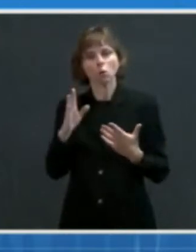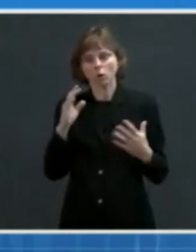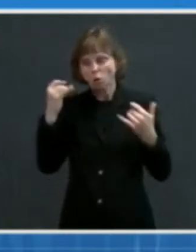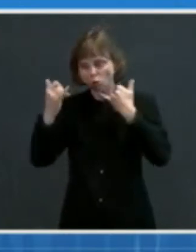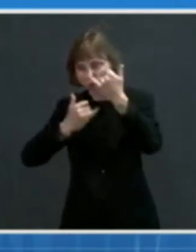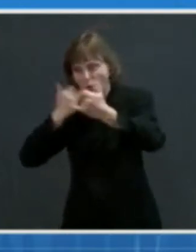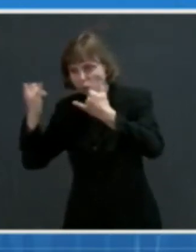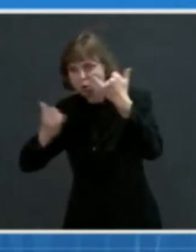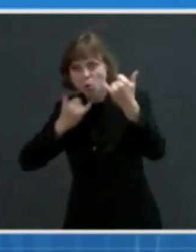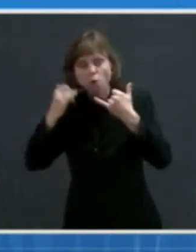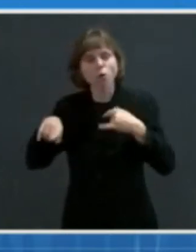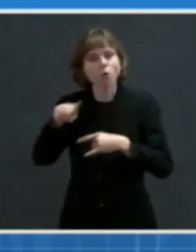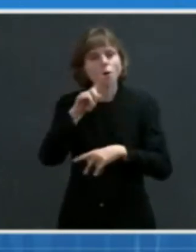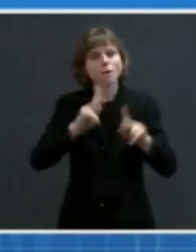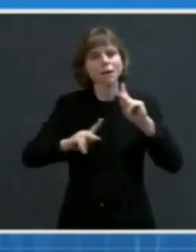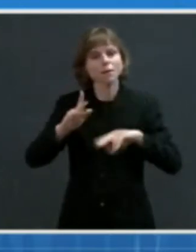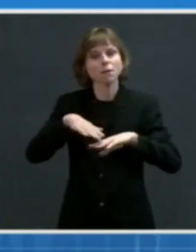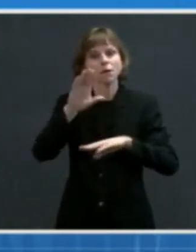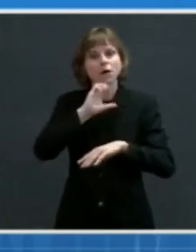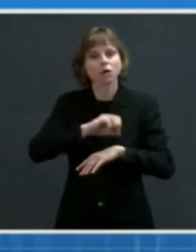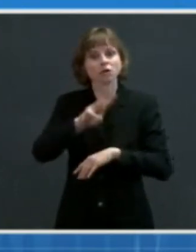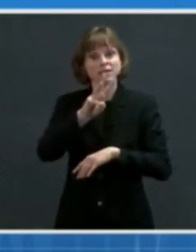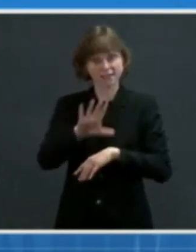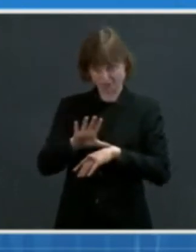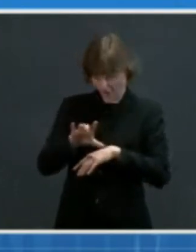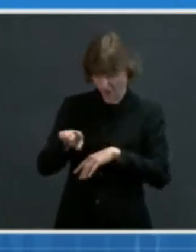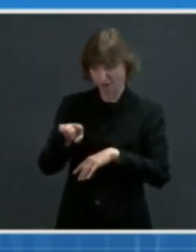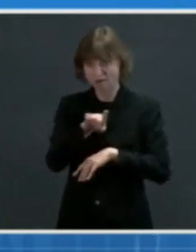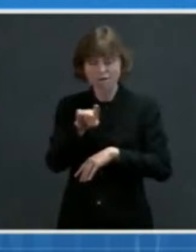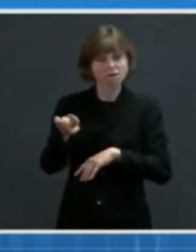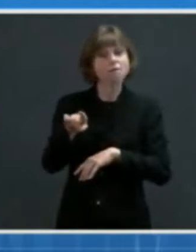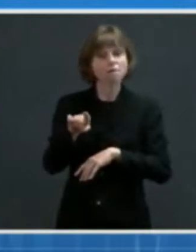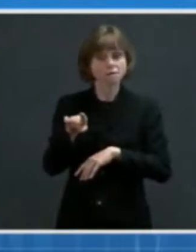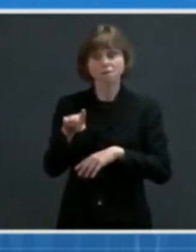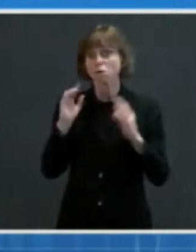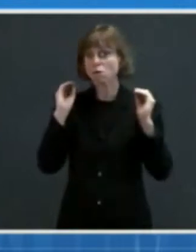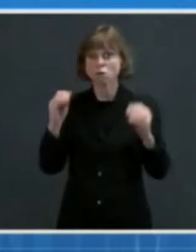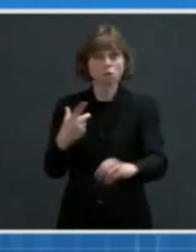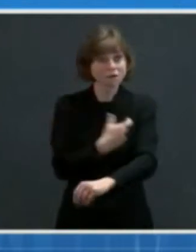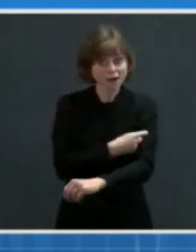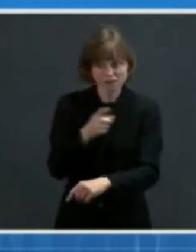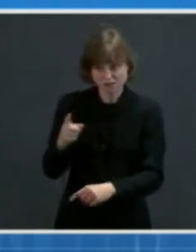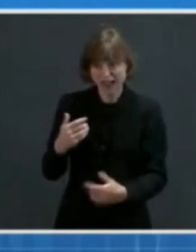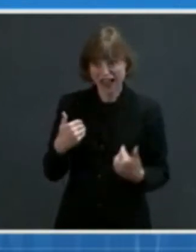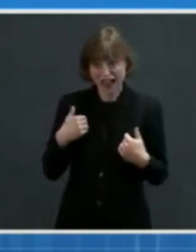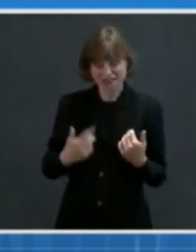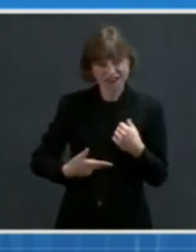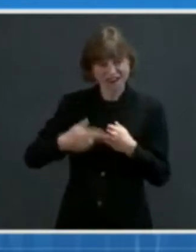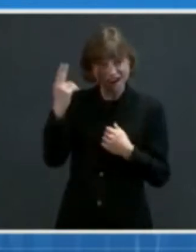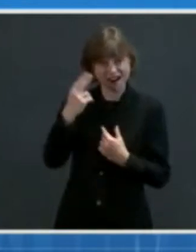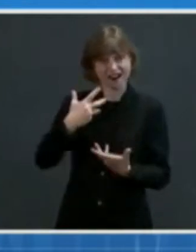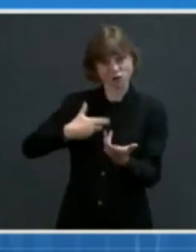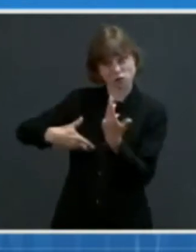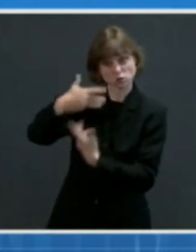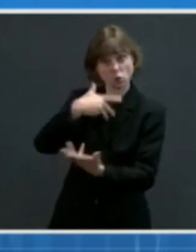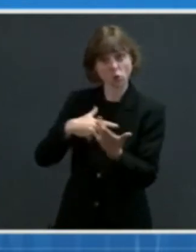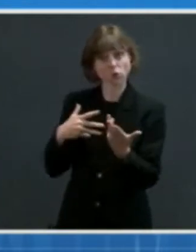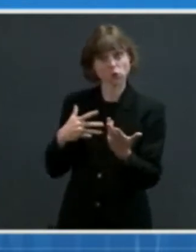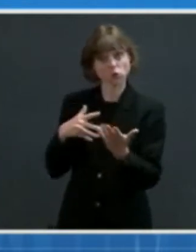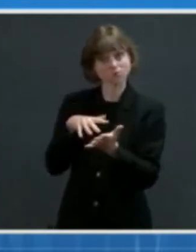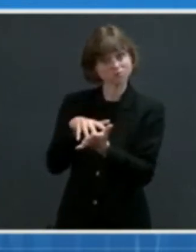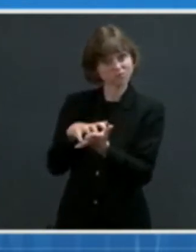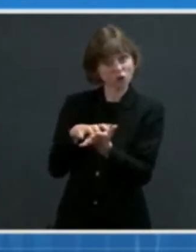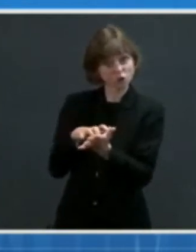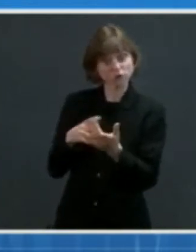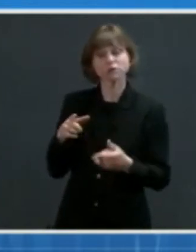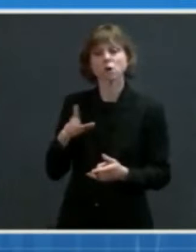Americans of over 65 who live in areas of high social vulnerability. They'll talk to them about vaccine